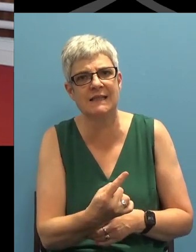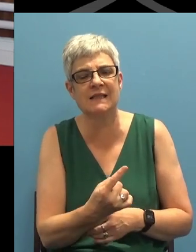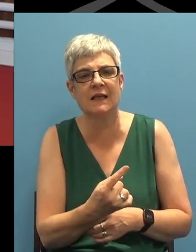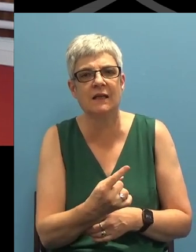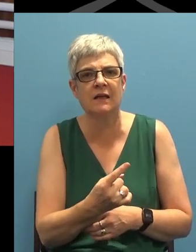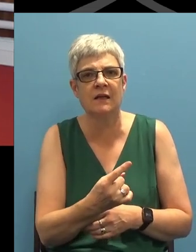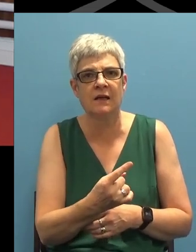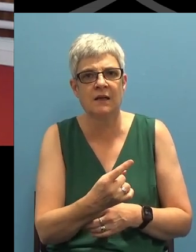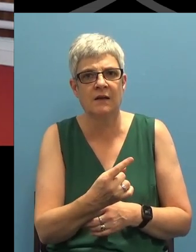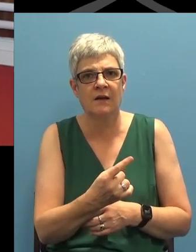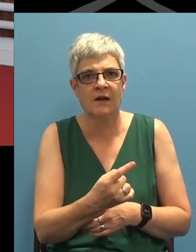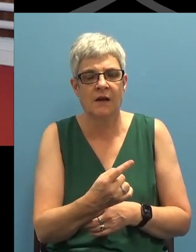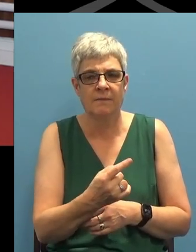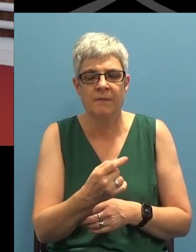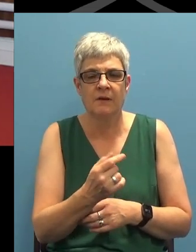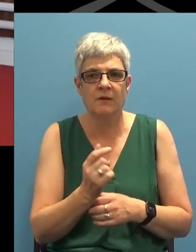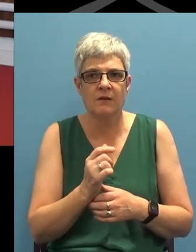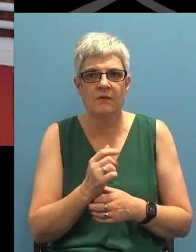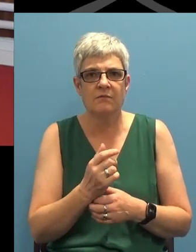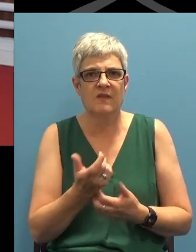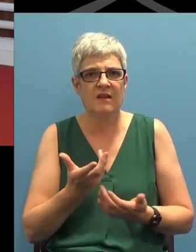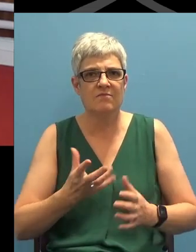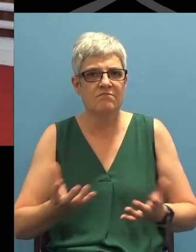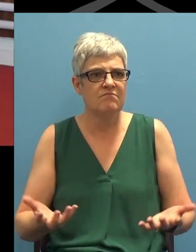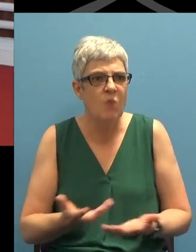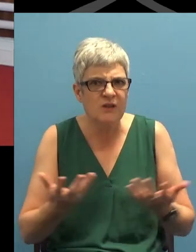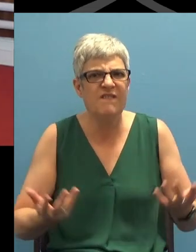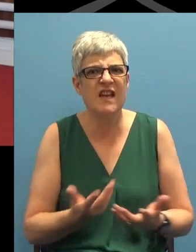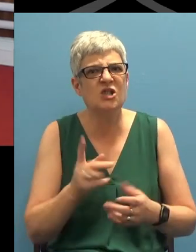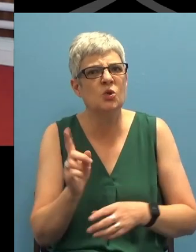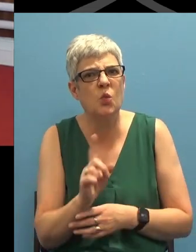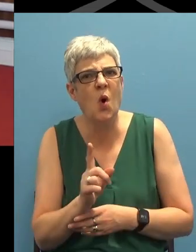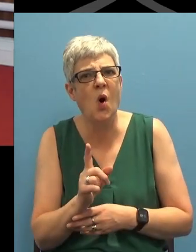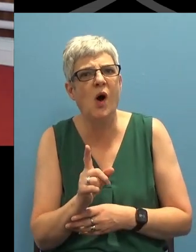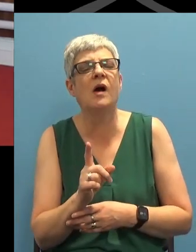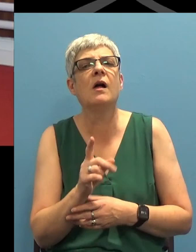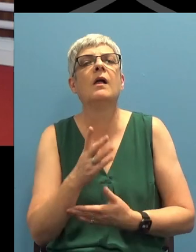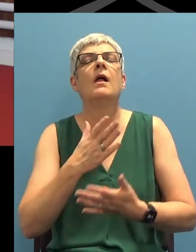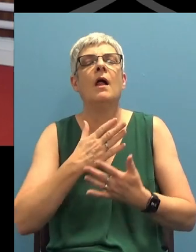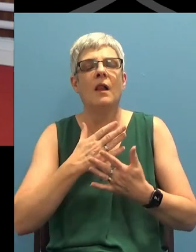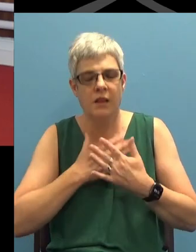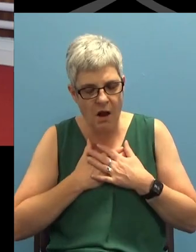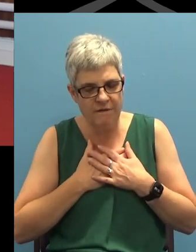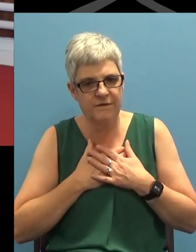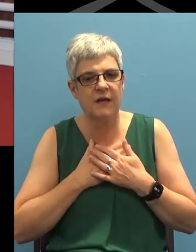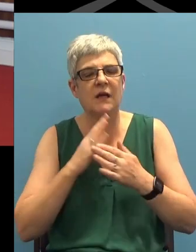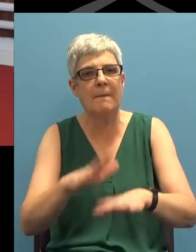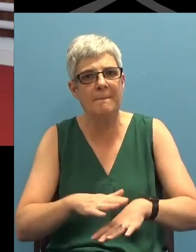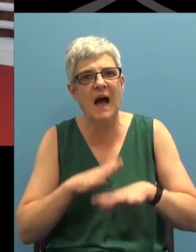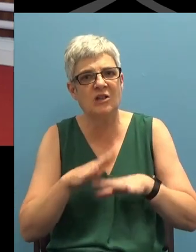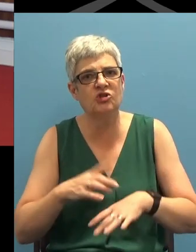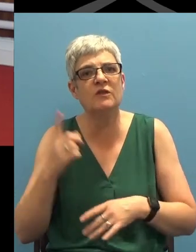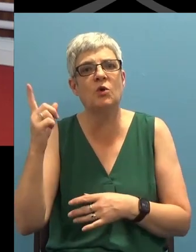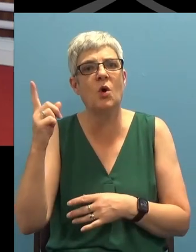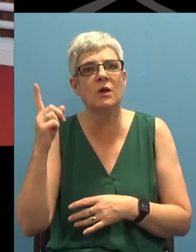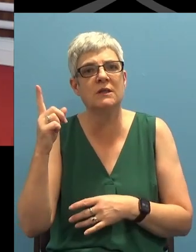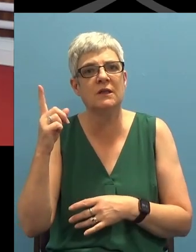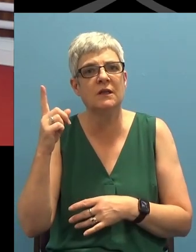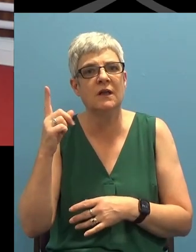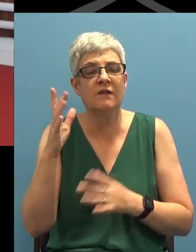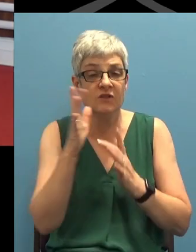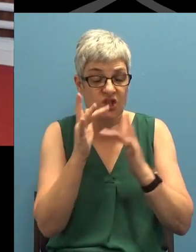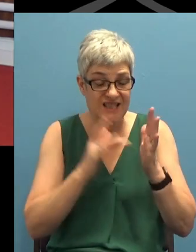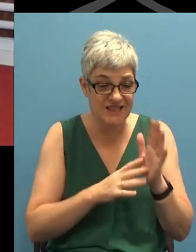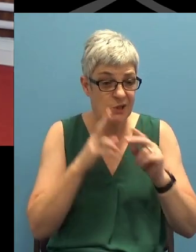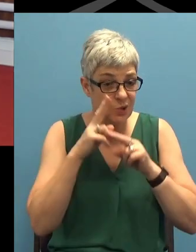that the motivation for that was really in the love and the compassion of God. When Jesus, verse